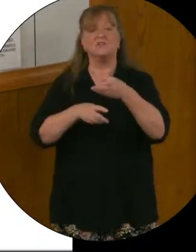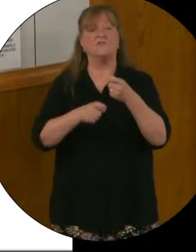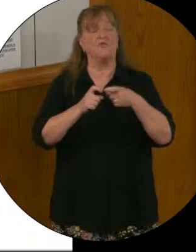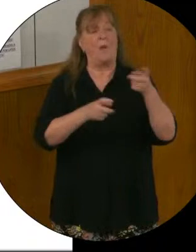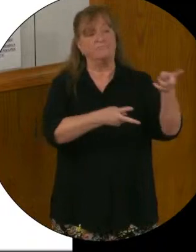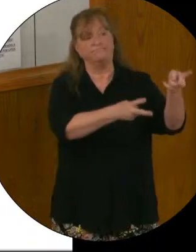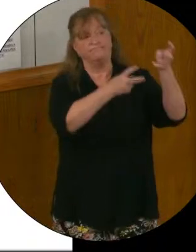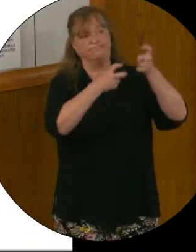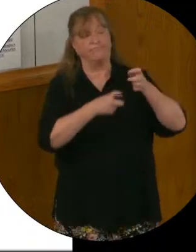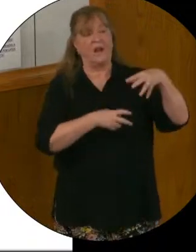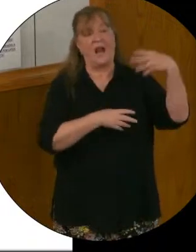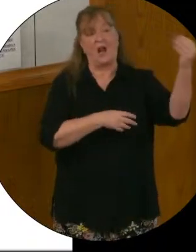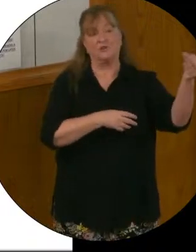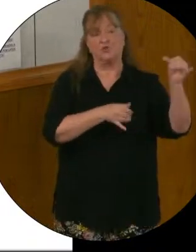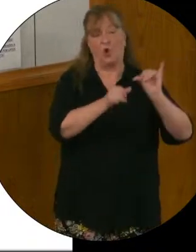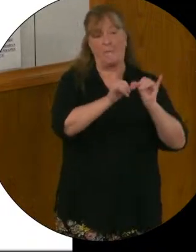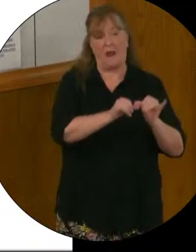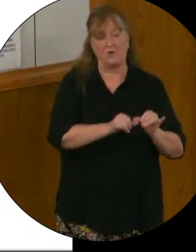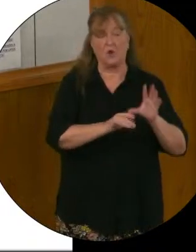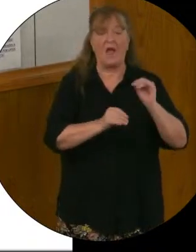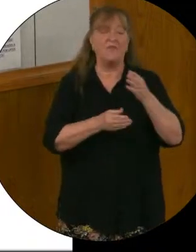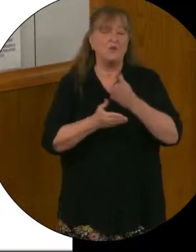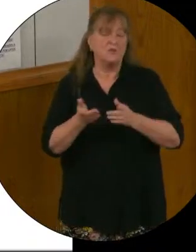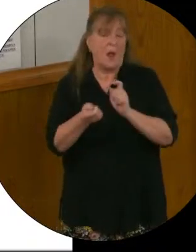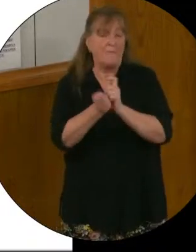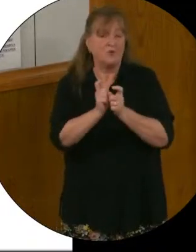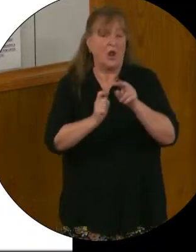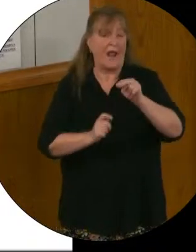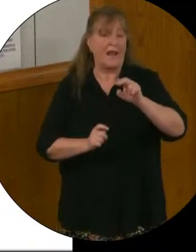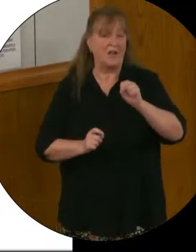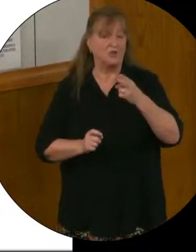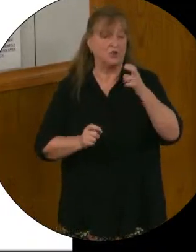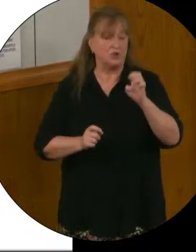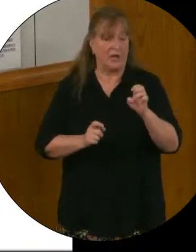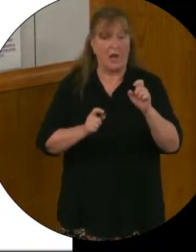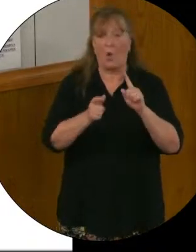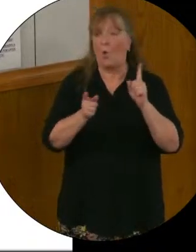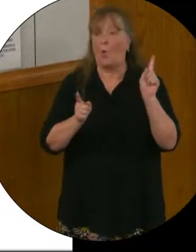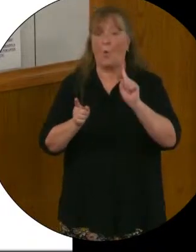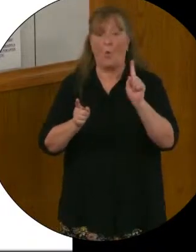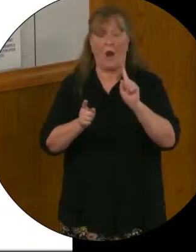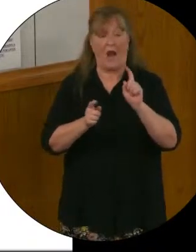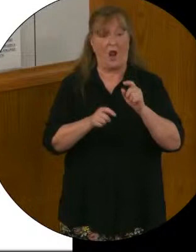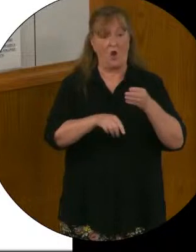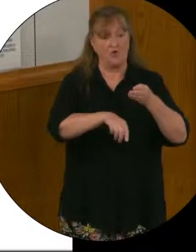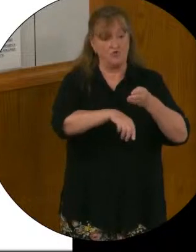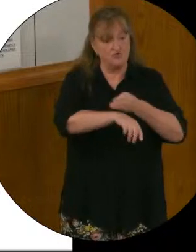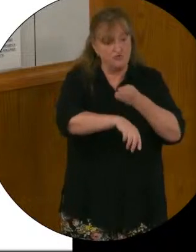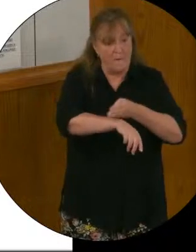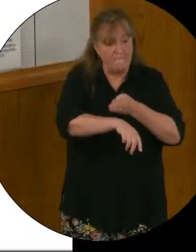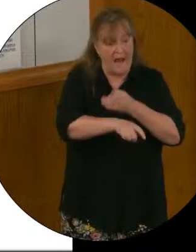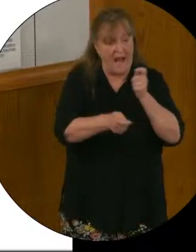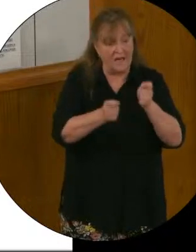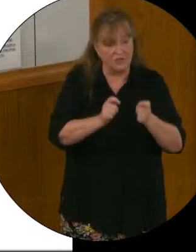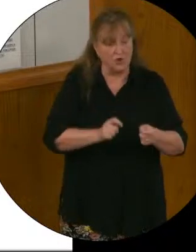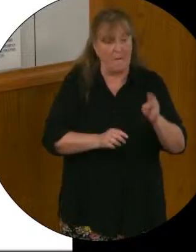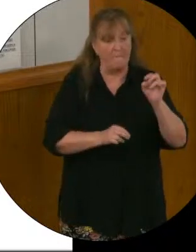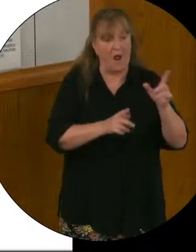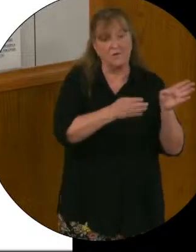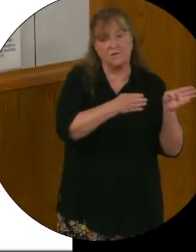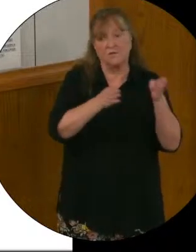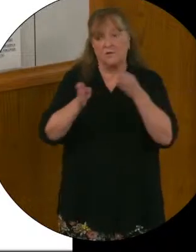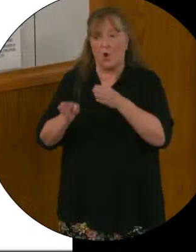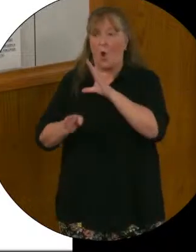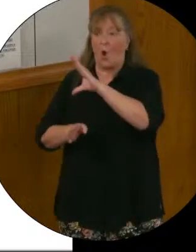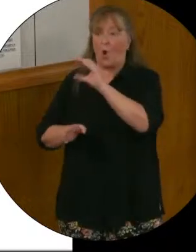And as a result, there's been some changes at NSHE where they shifted away from a remediation model to a co-requisite